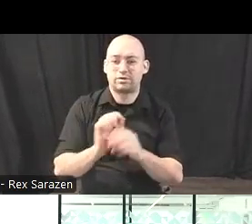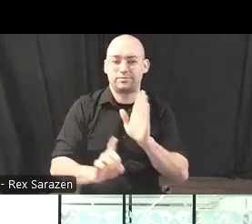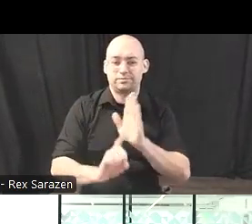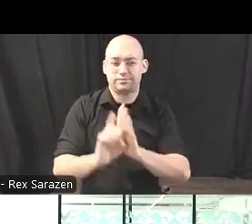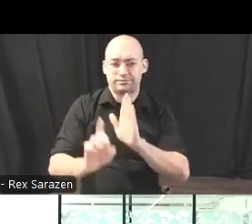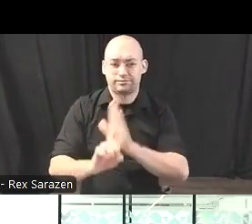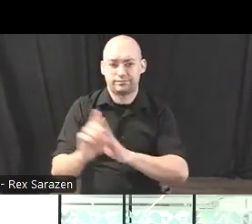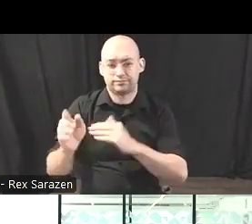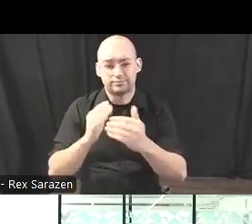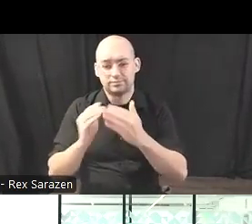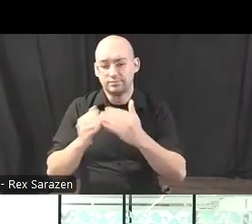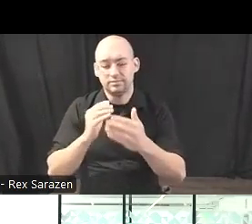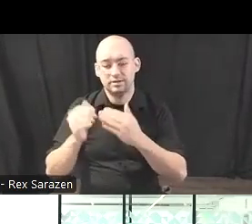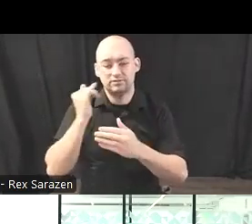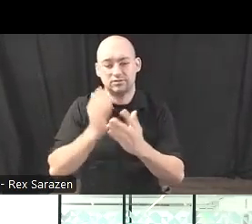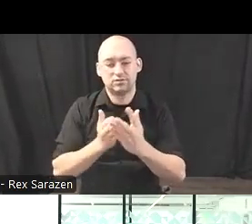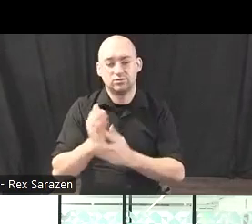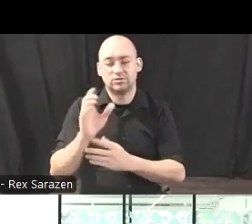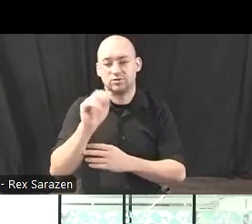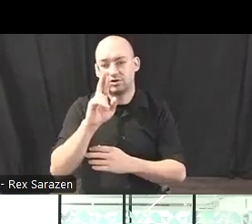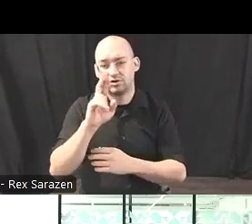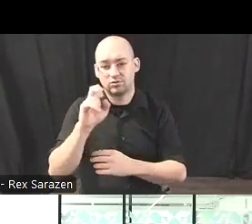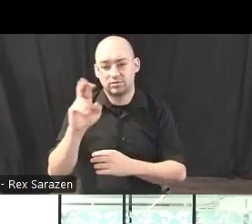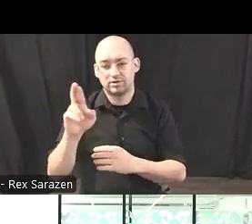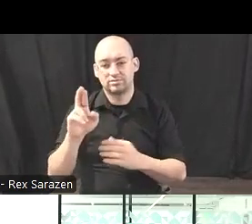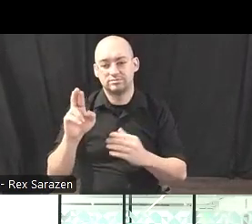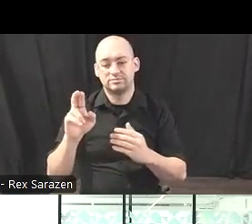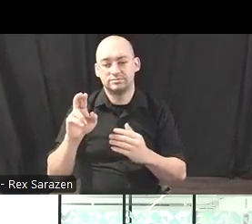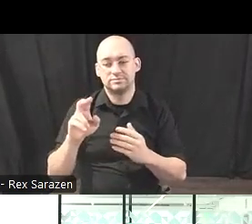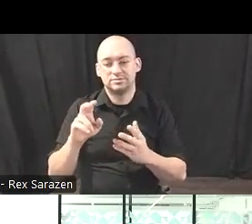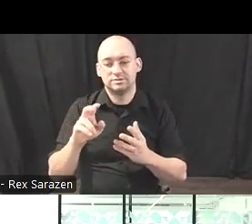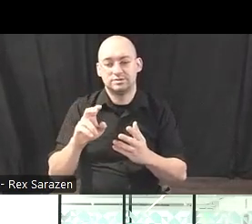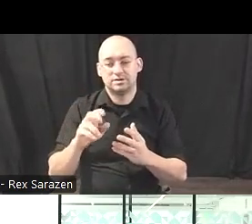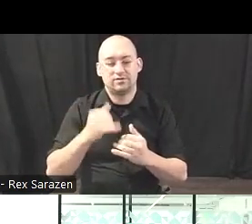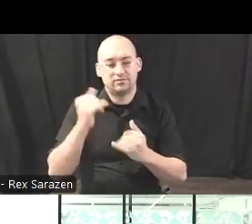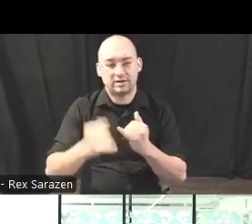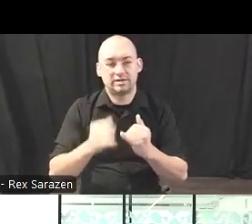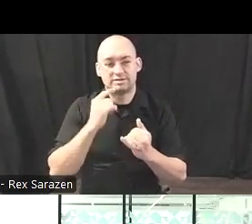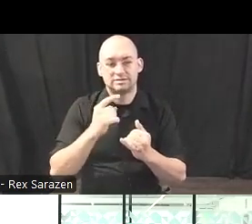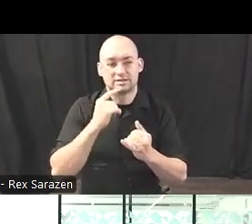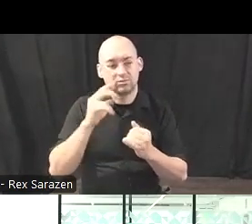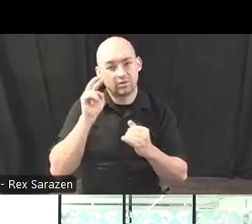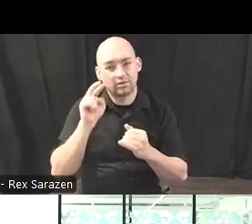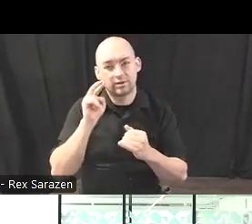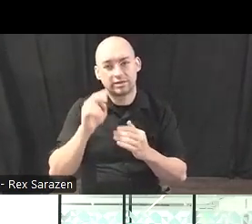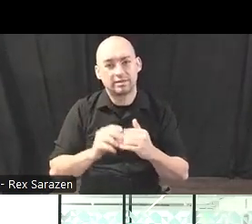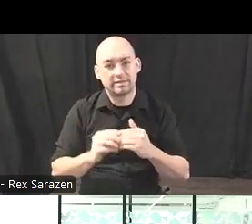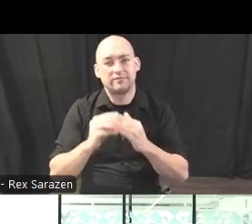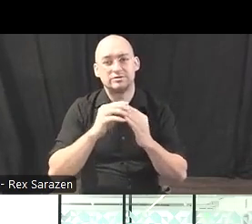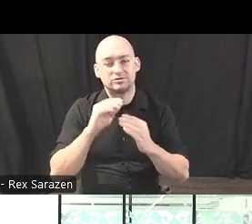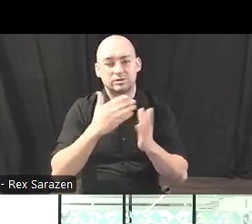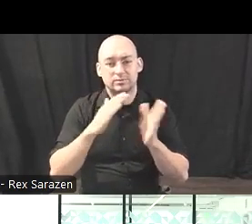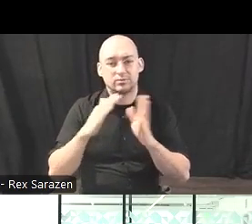through career ladders or career lattices? And then finally, as I said, we're really looking to leverage community health workers for